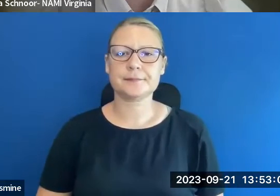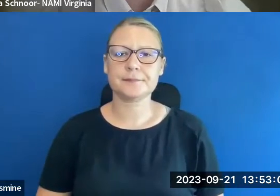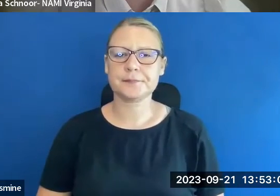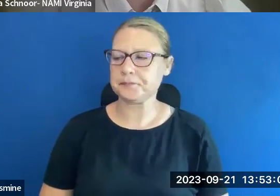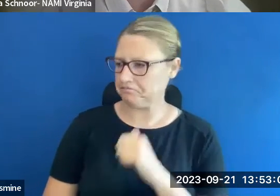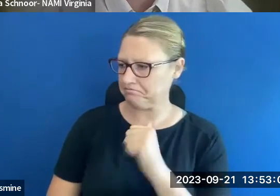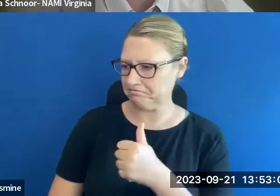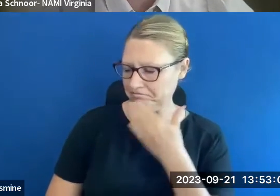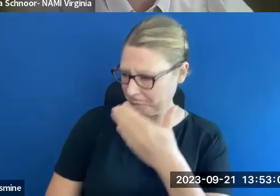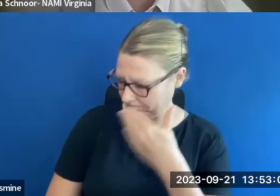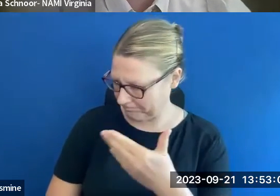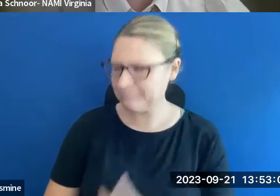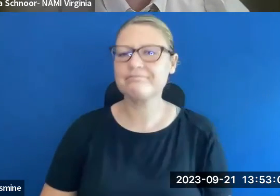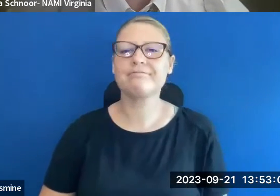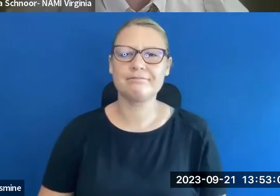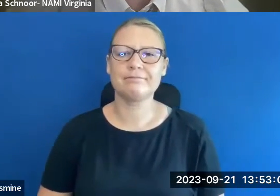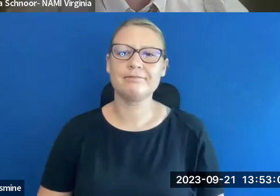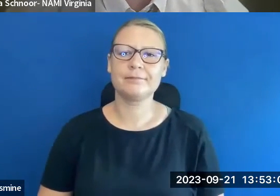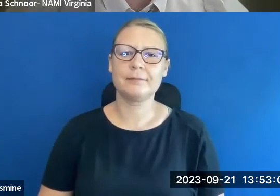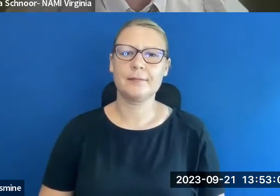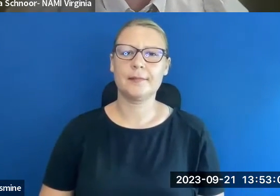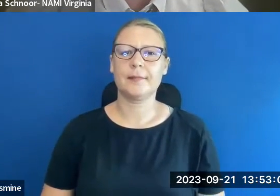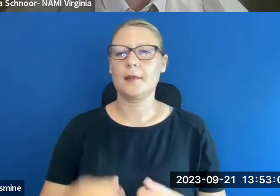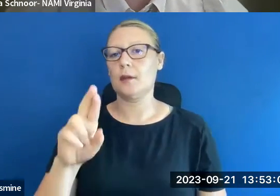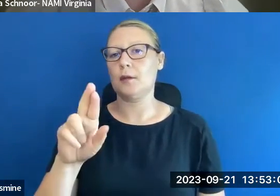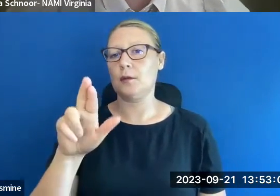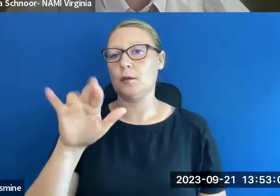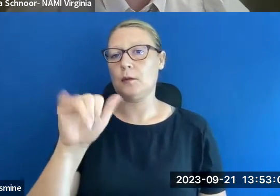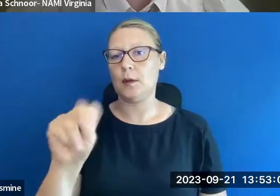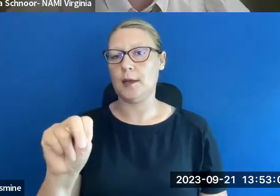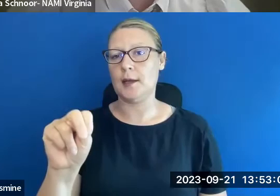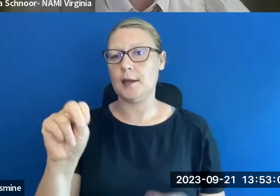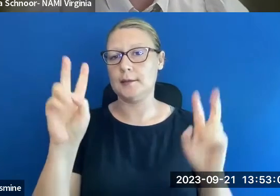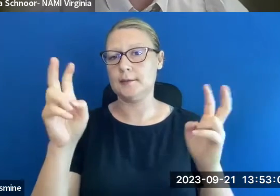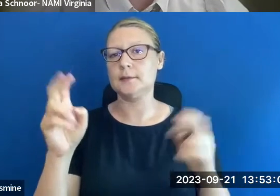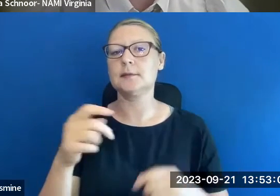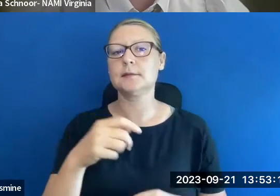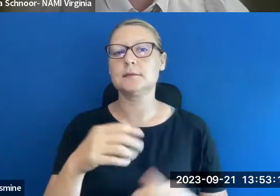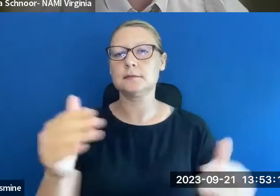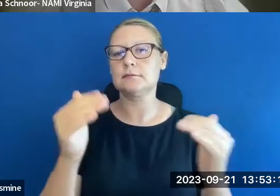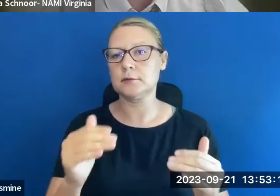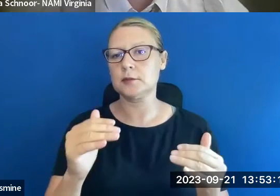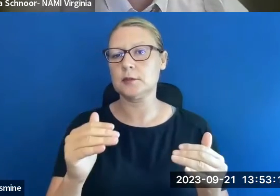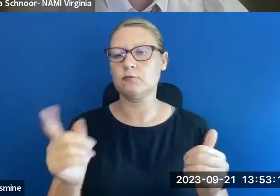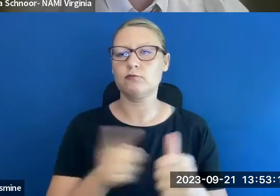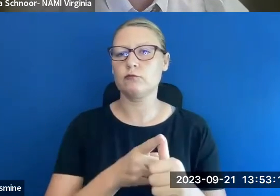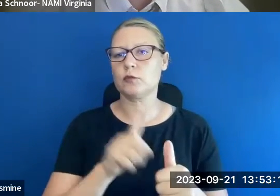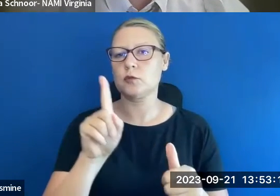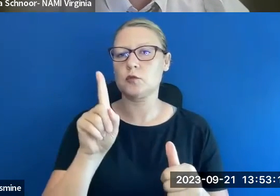Great, thank you so much. Let's jump into our first question, which is